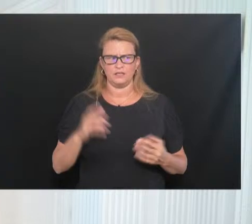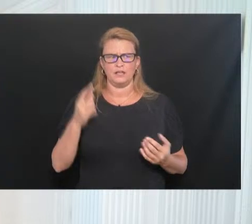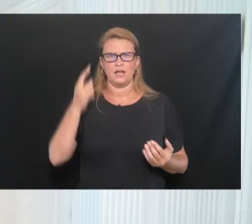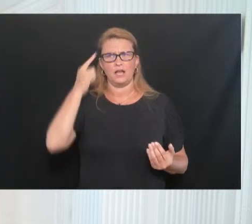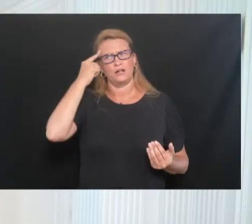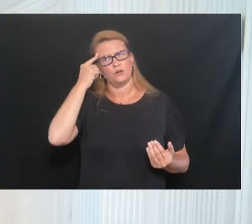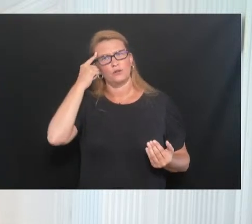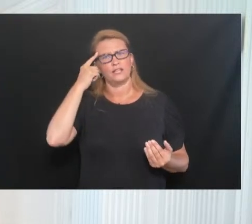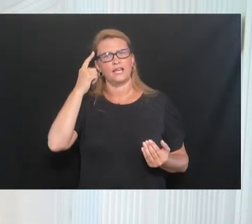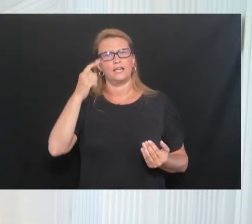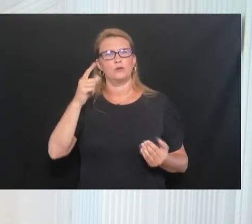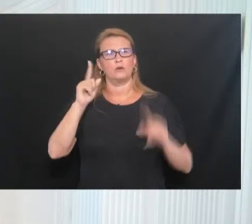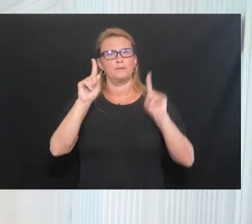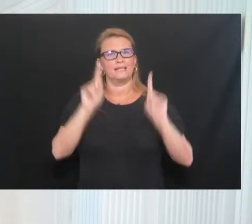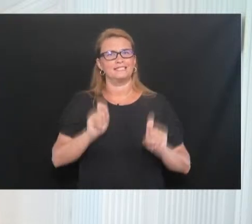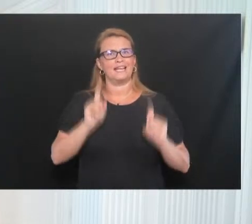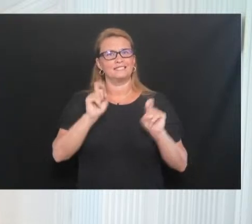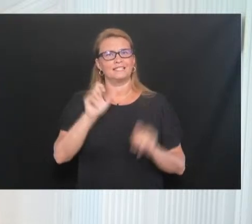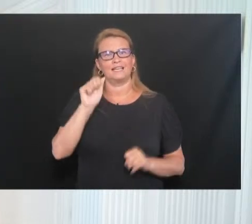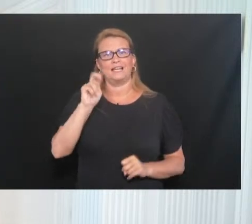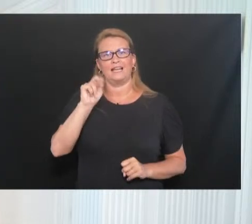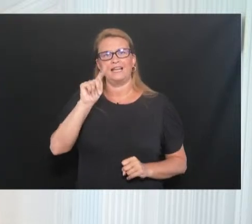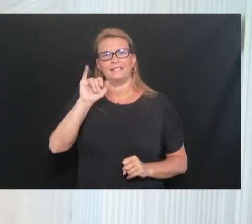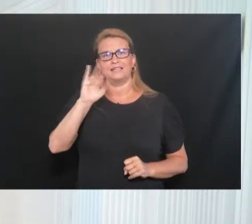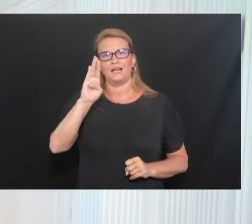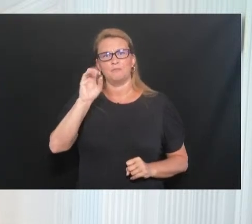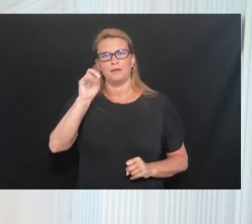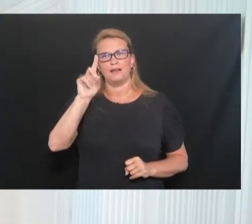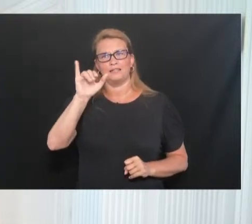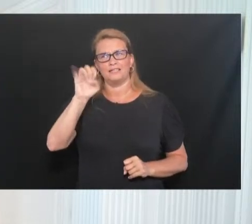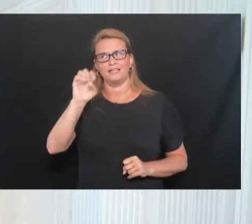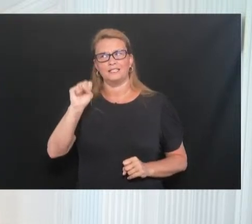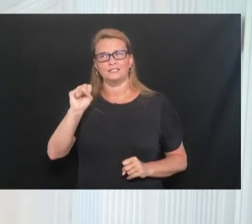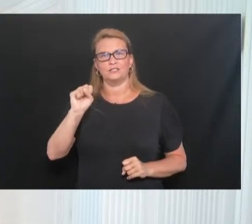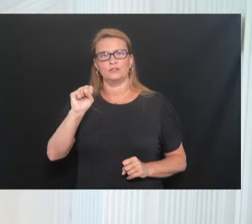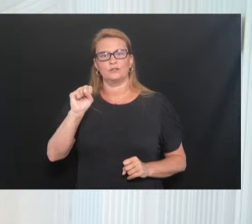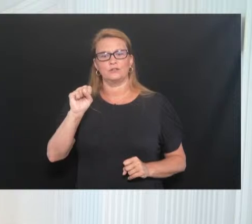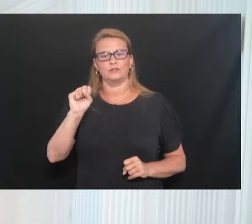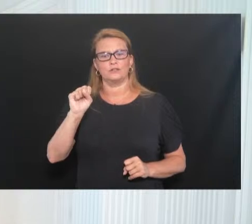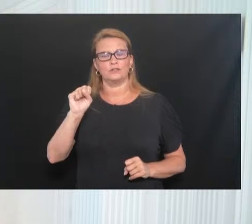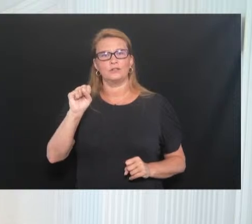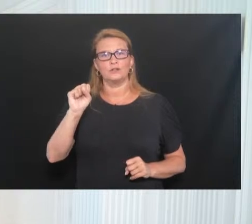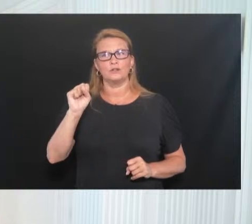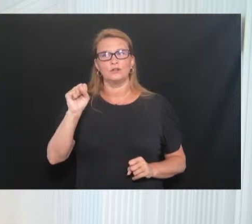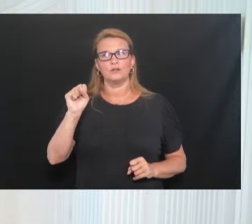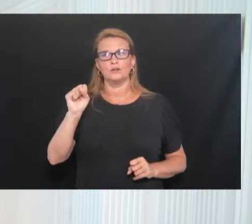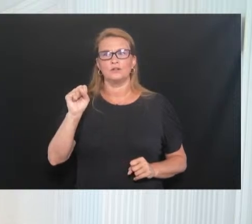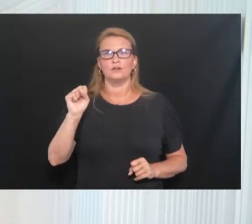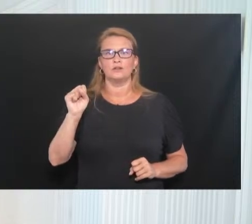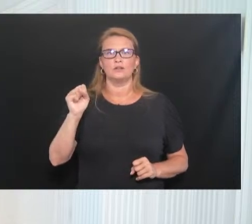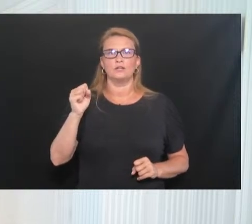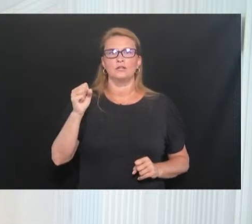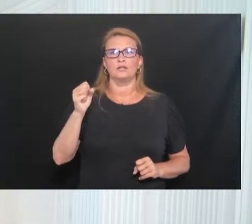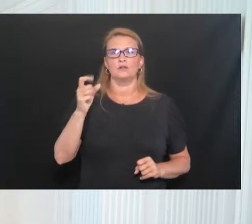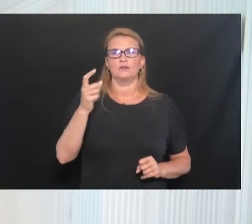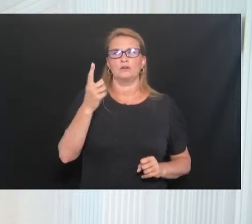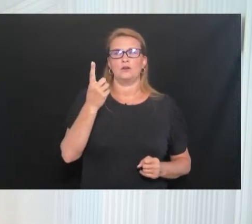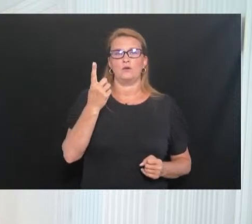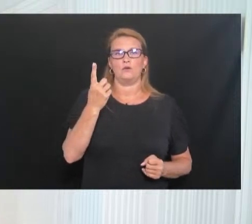antibody testing and getting more information on the disease and the virus. In the meantime, between Tuesday and today, we're